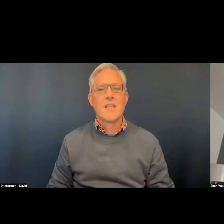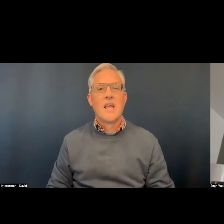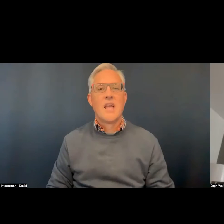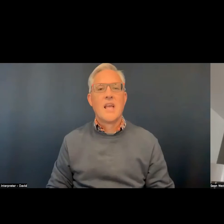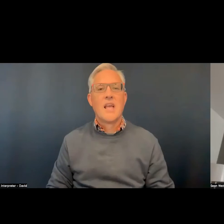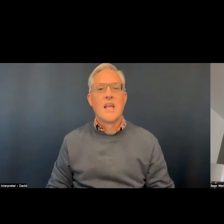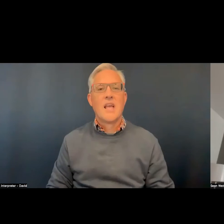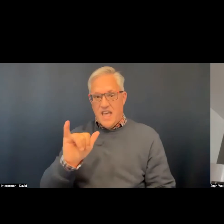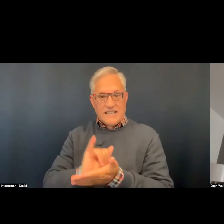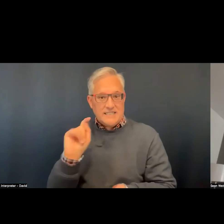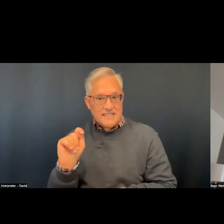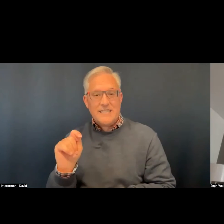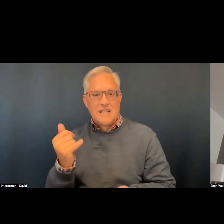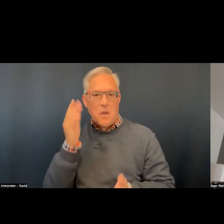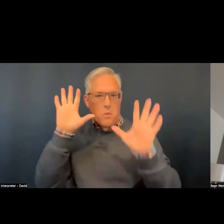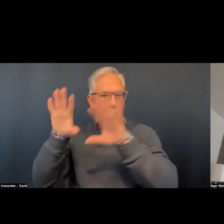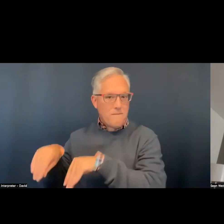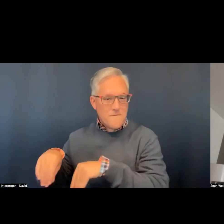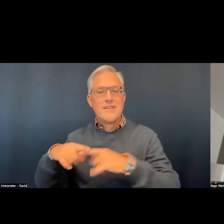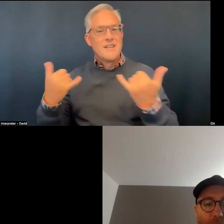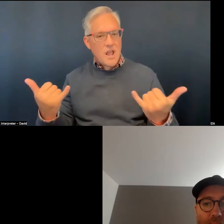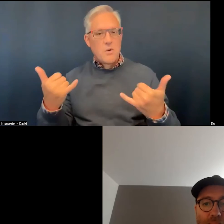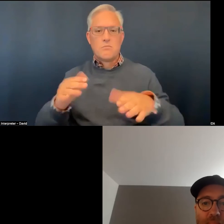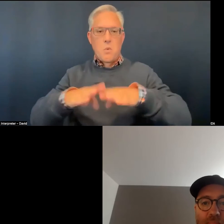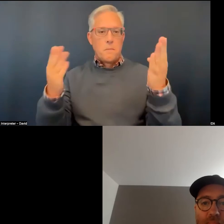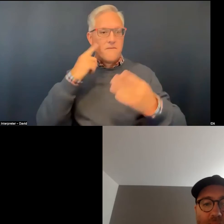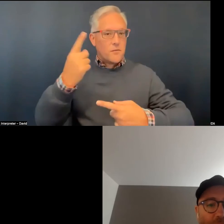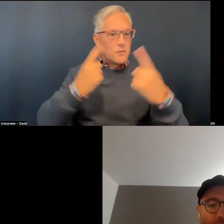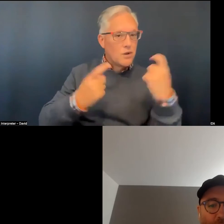questions. I'll stop the share here. So